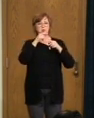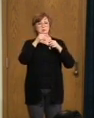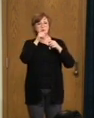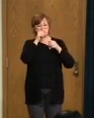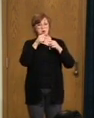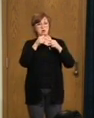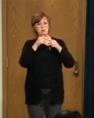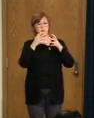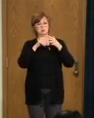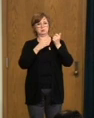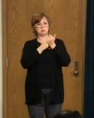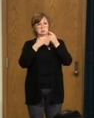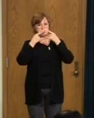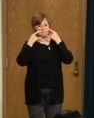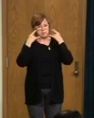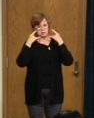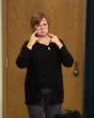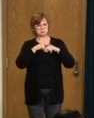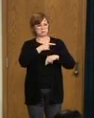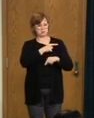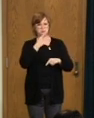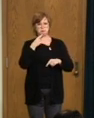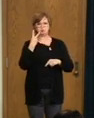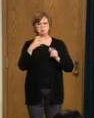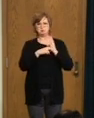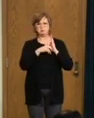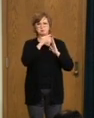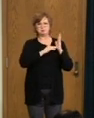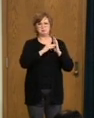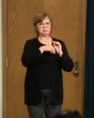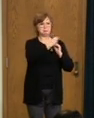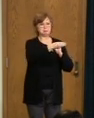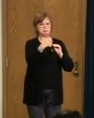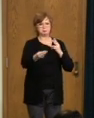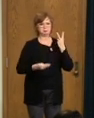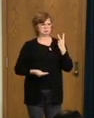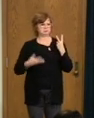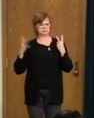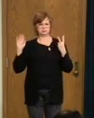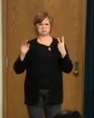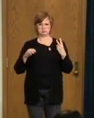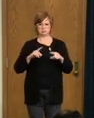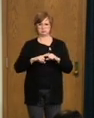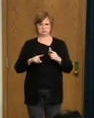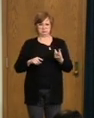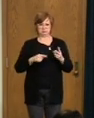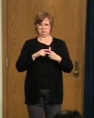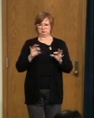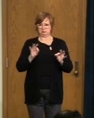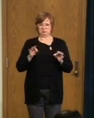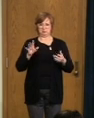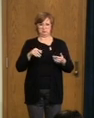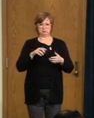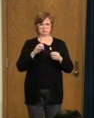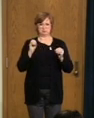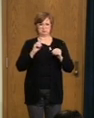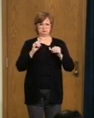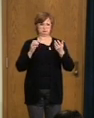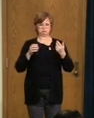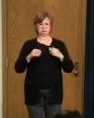and what do you have to say to those who continue to defy these measures? Well, there's been, numerous